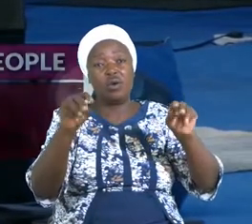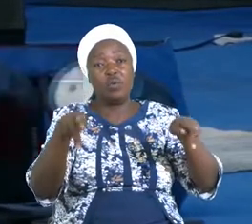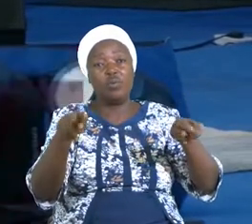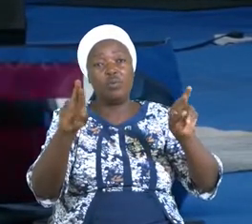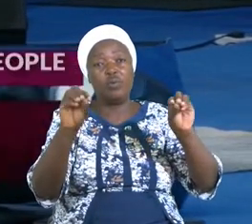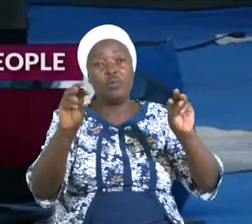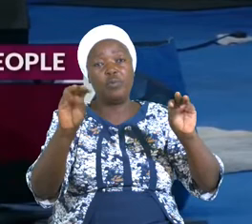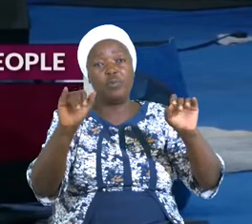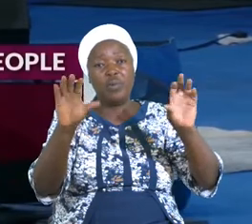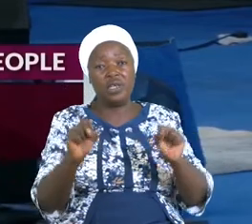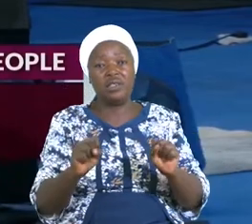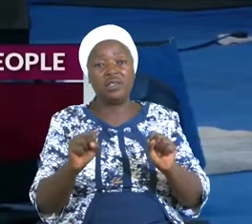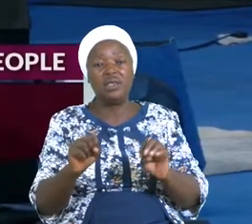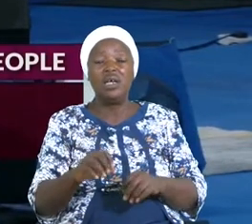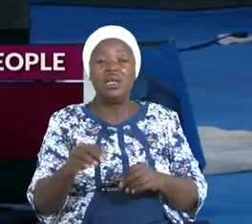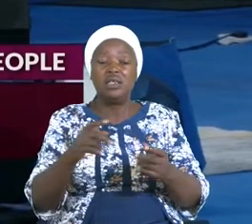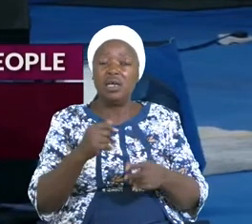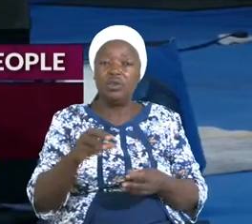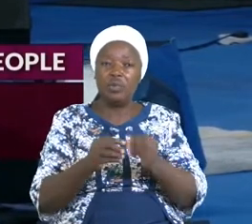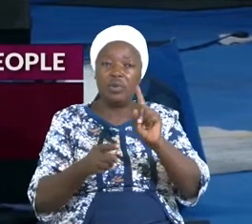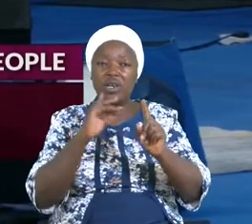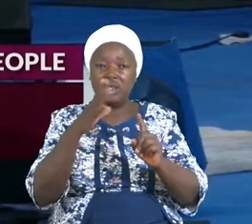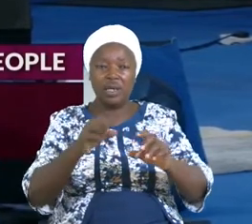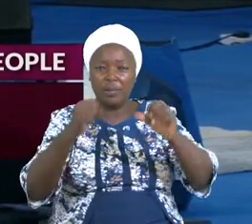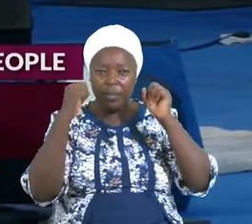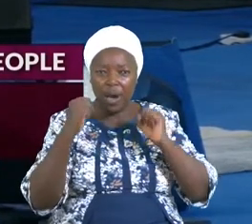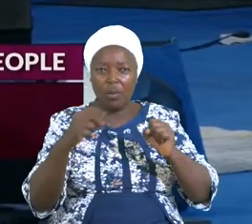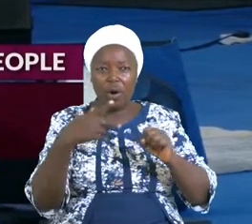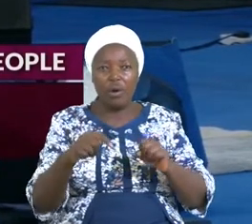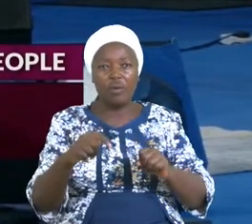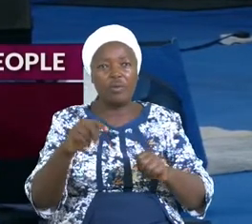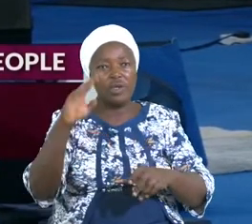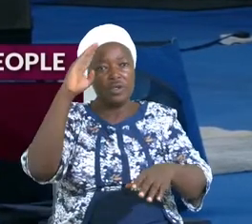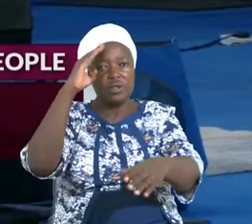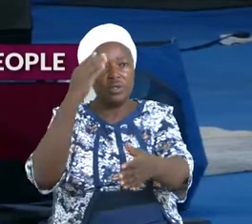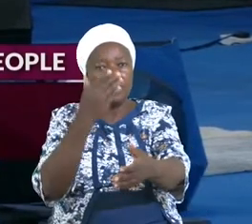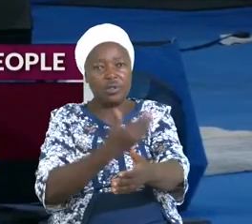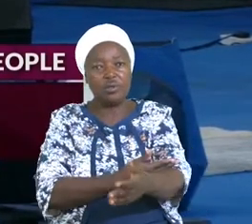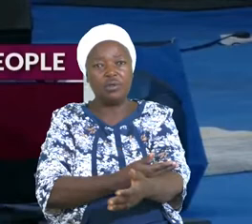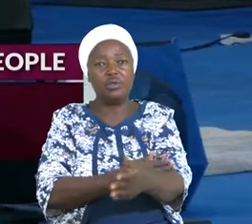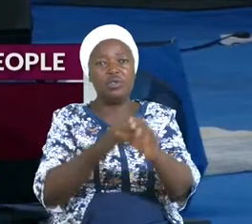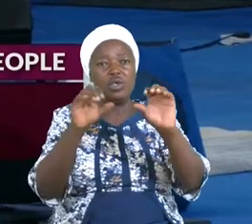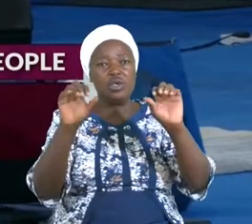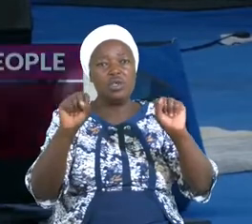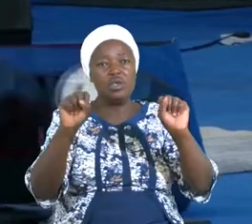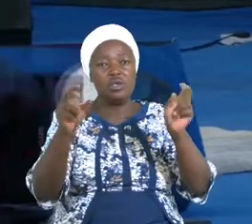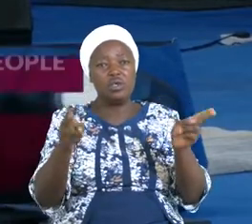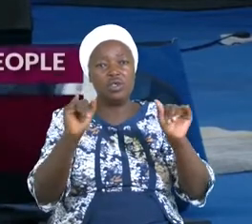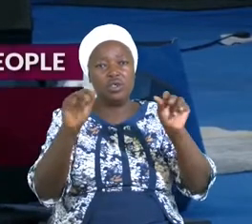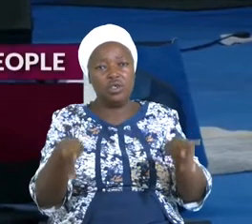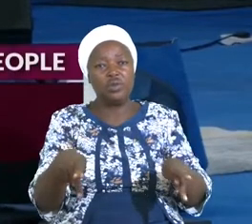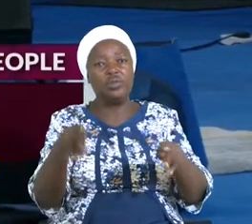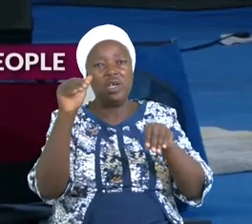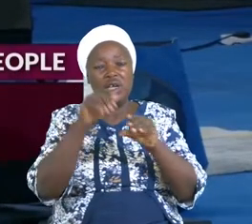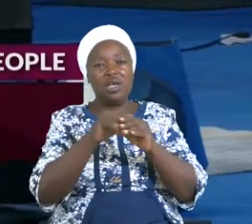is the power of sonship in Christ. John